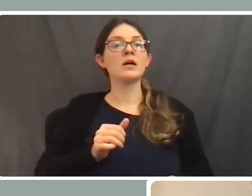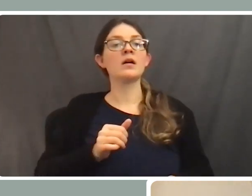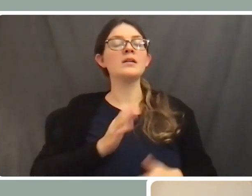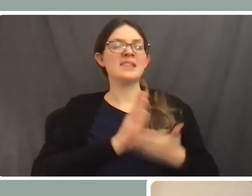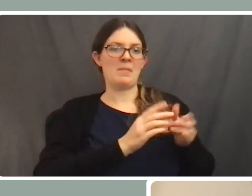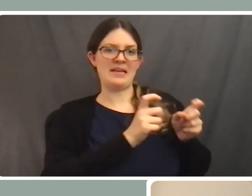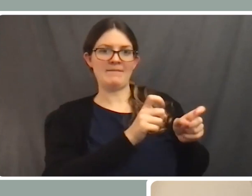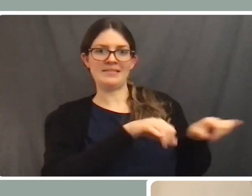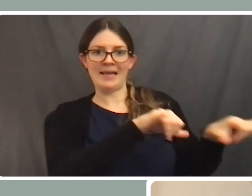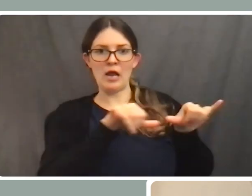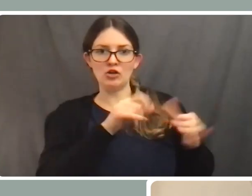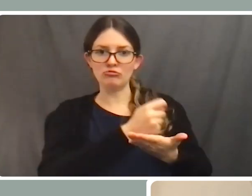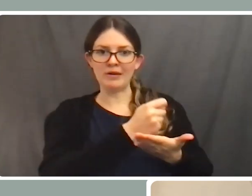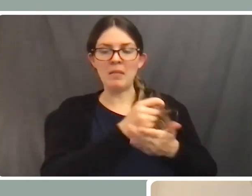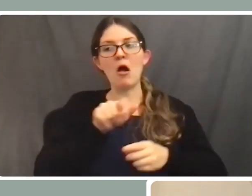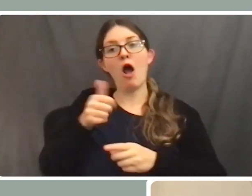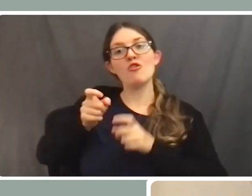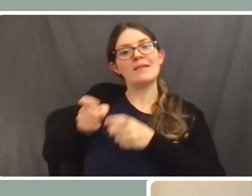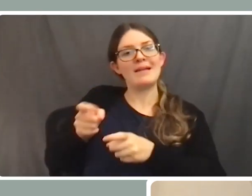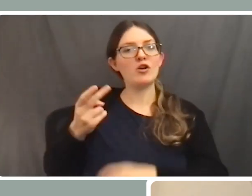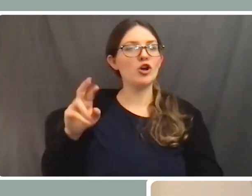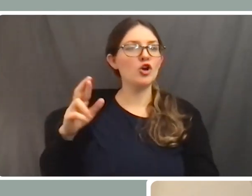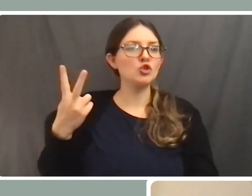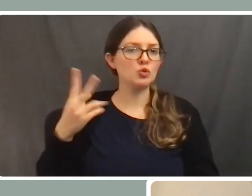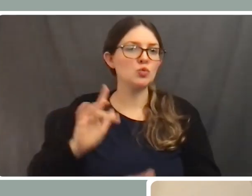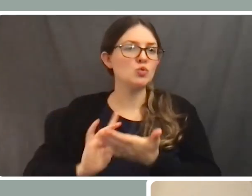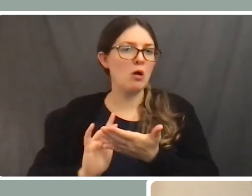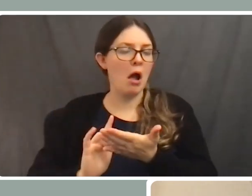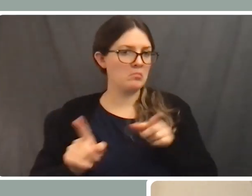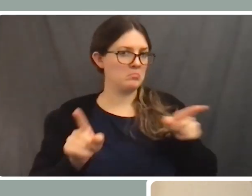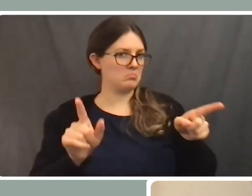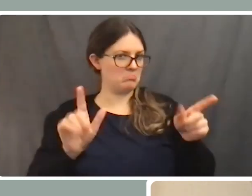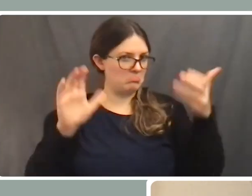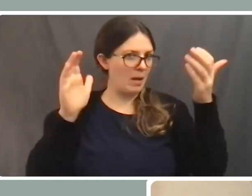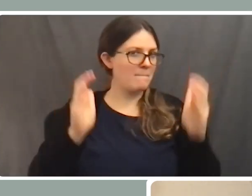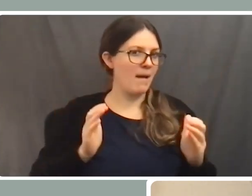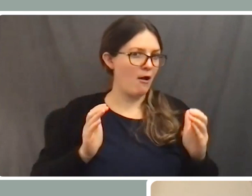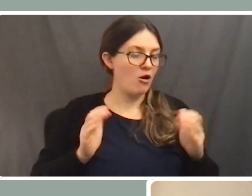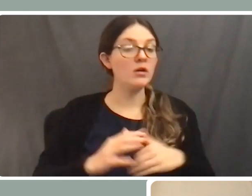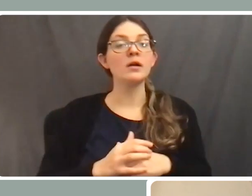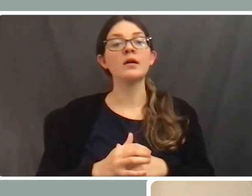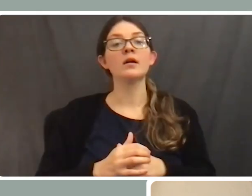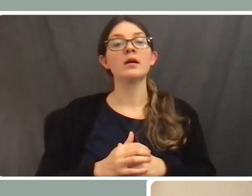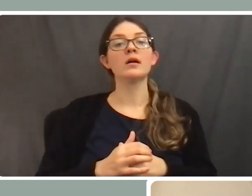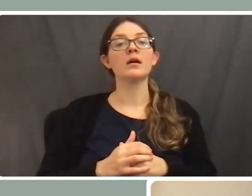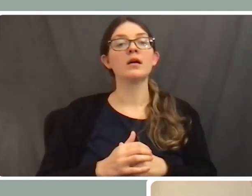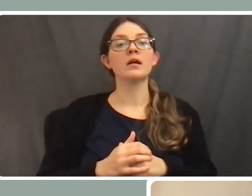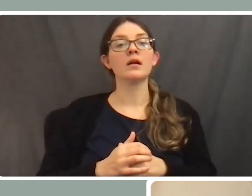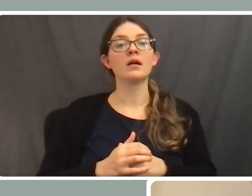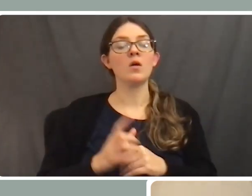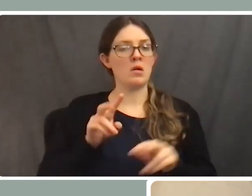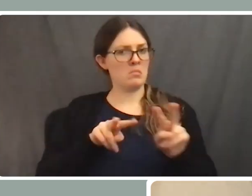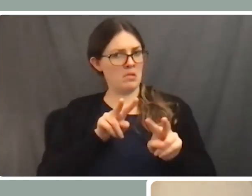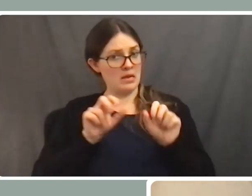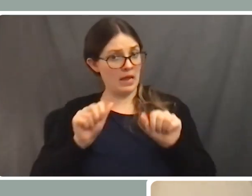Kadcyla, versus the Enhertu drug. So the question that is asking is, well, can we do better than TDM1?